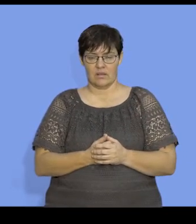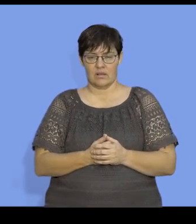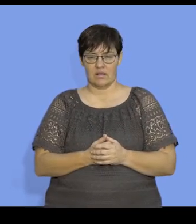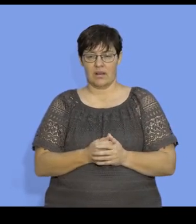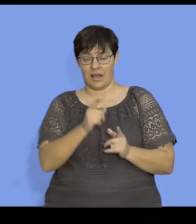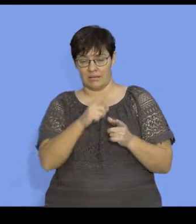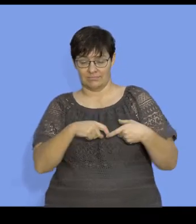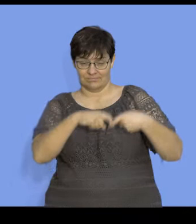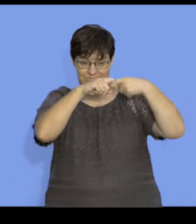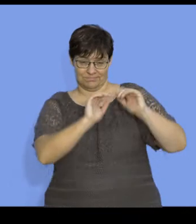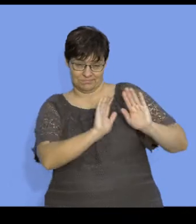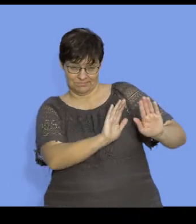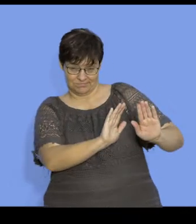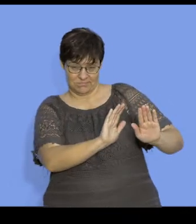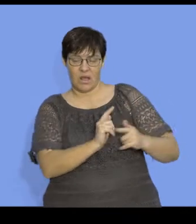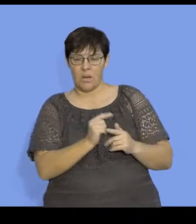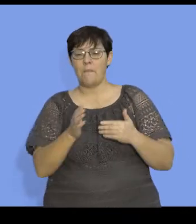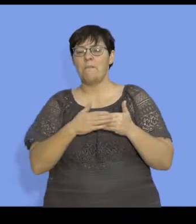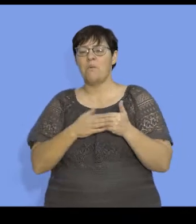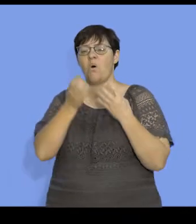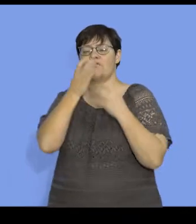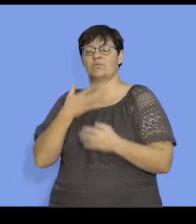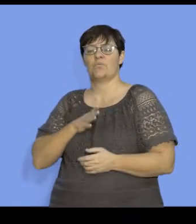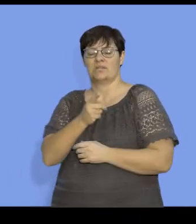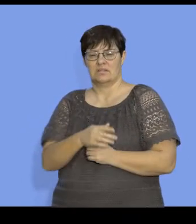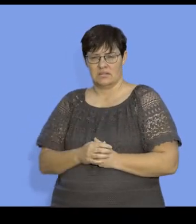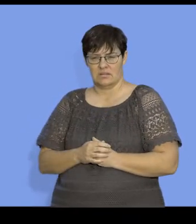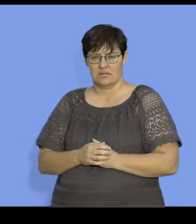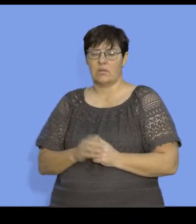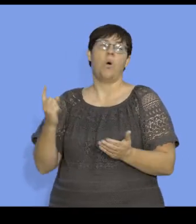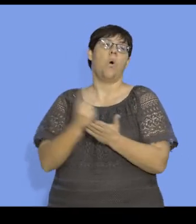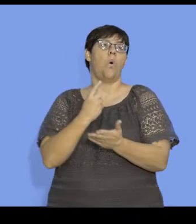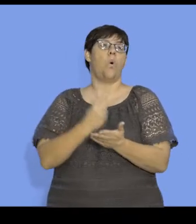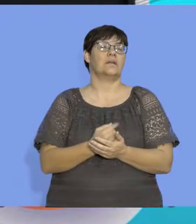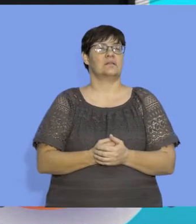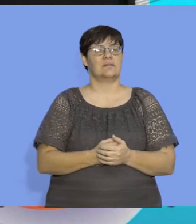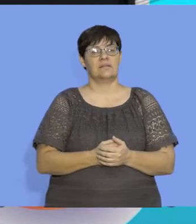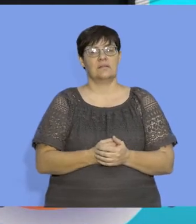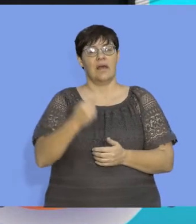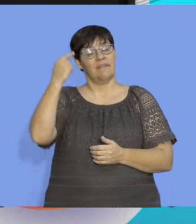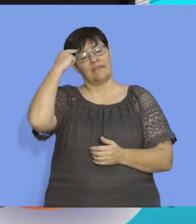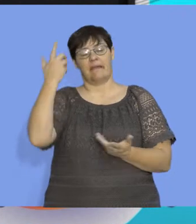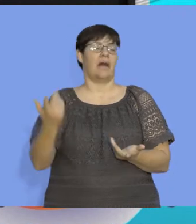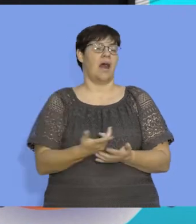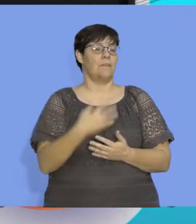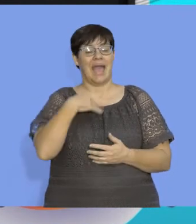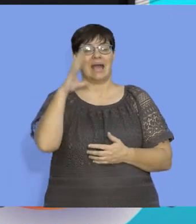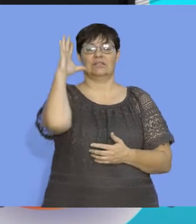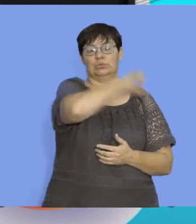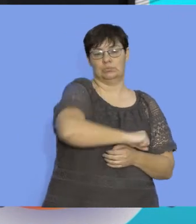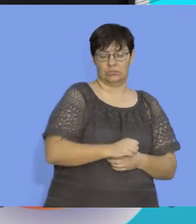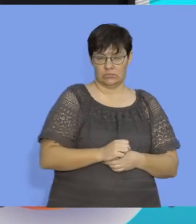from this particular question, just to give you more information. Don't always take for granted, don't always